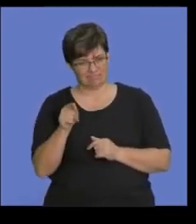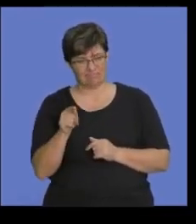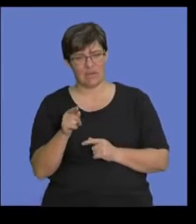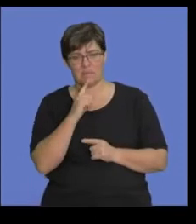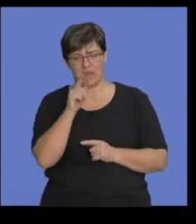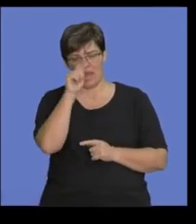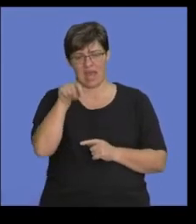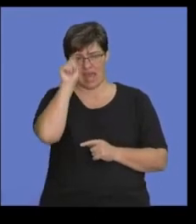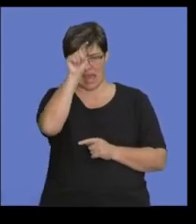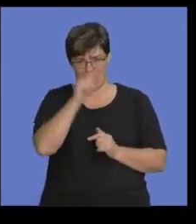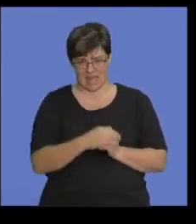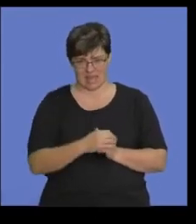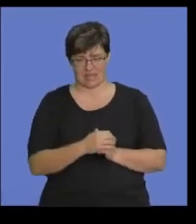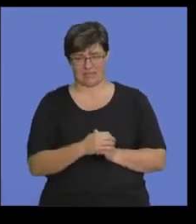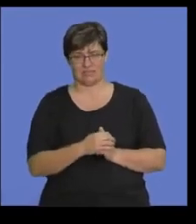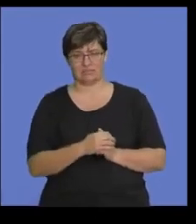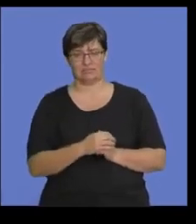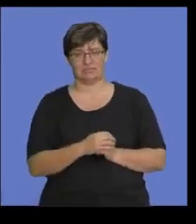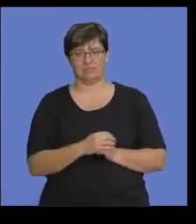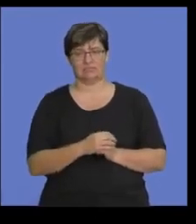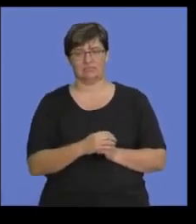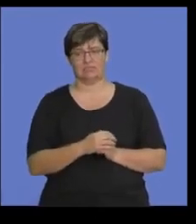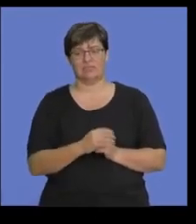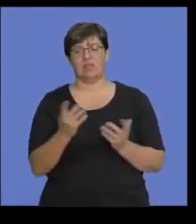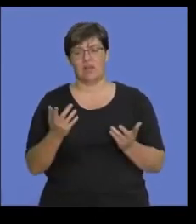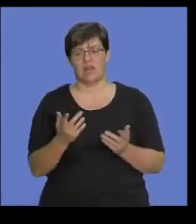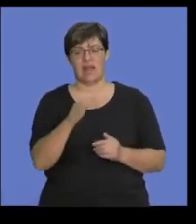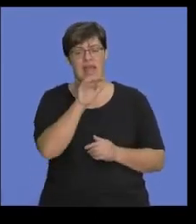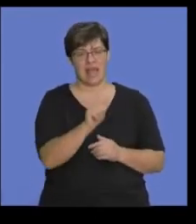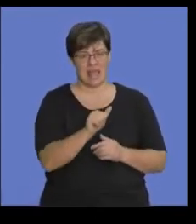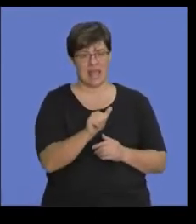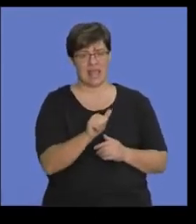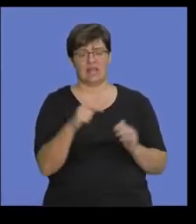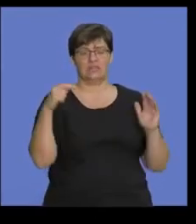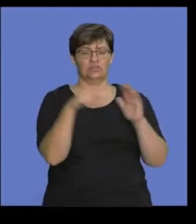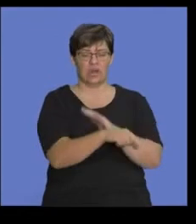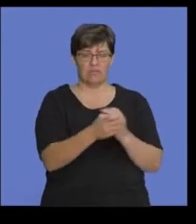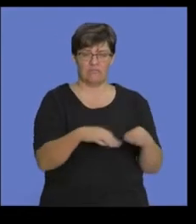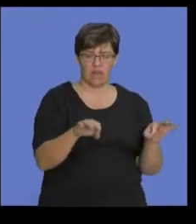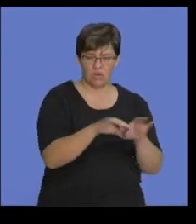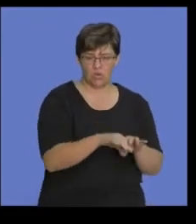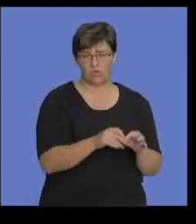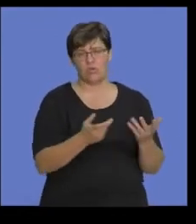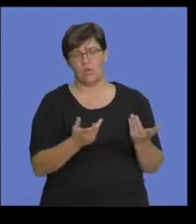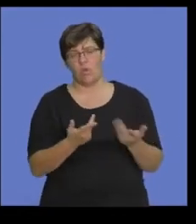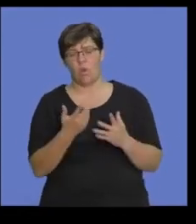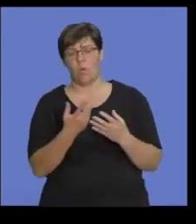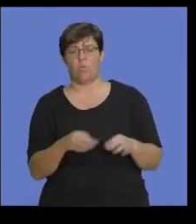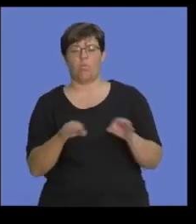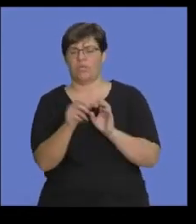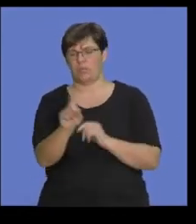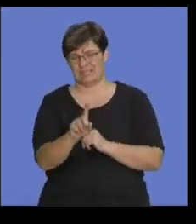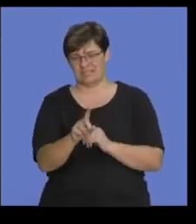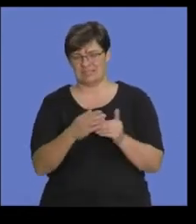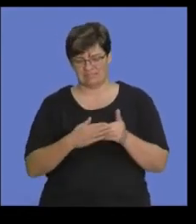there. So that's actually supposed to be a small letter. And then our A is the scrap value or the book value, or what it is